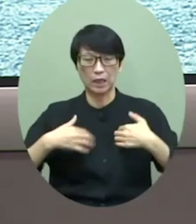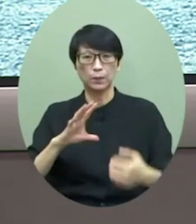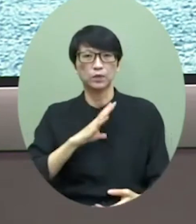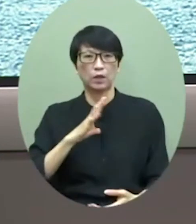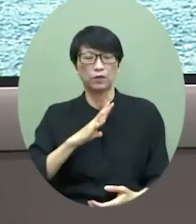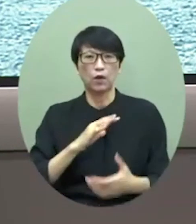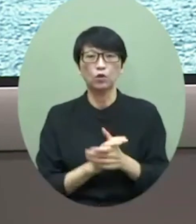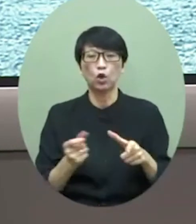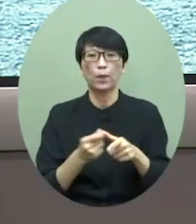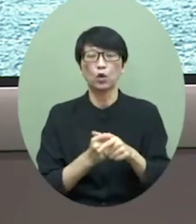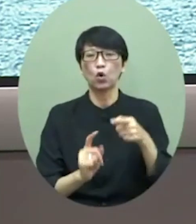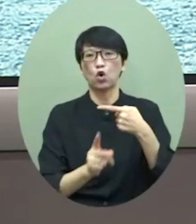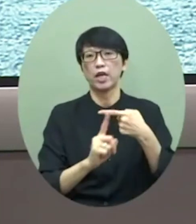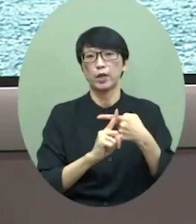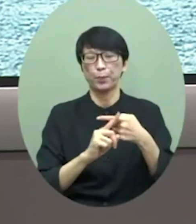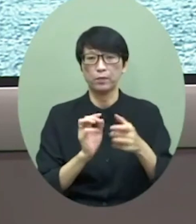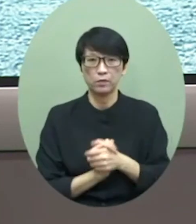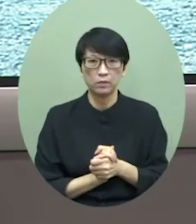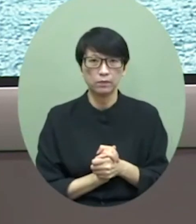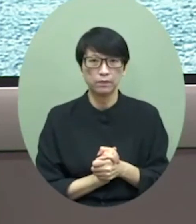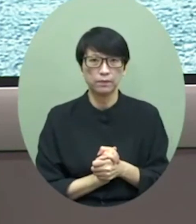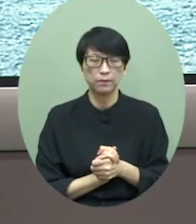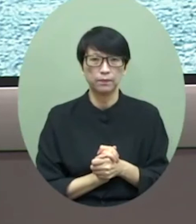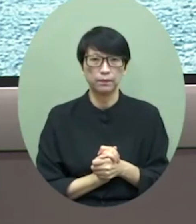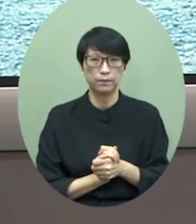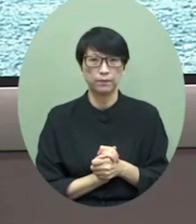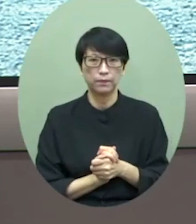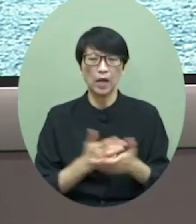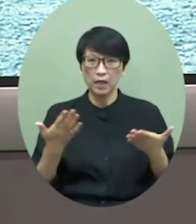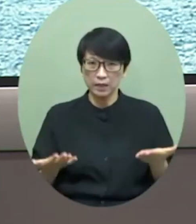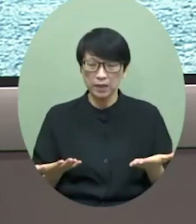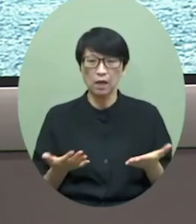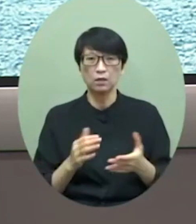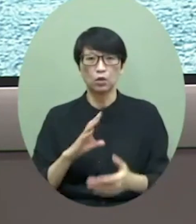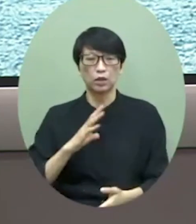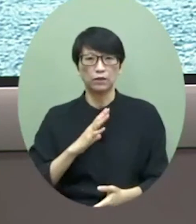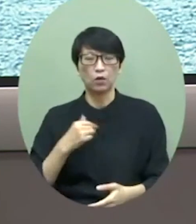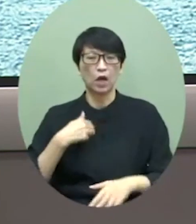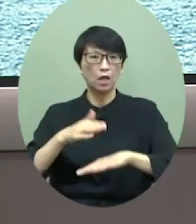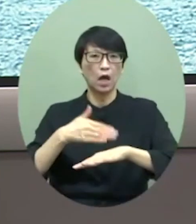any emergency or public danger.